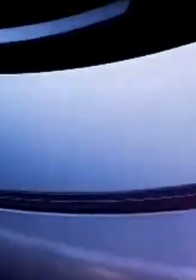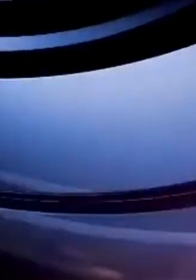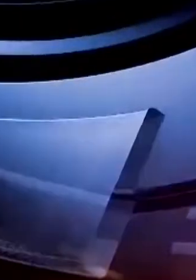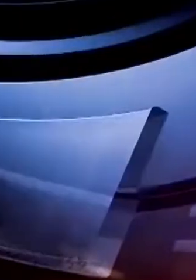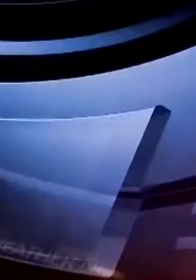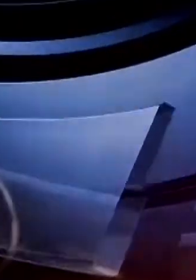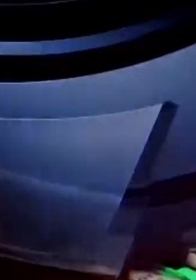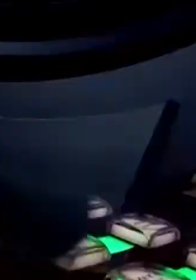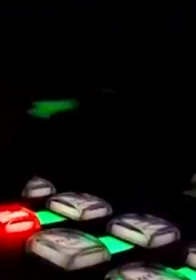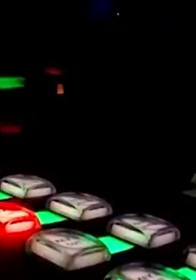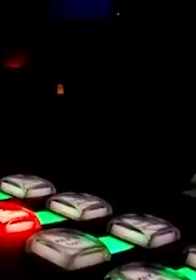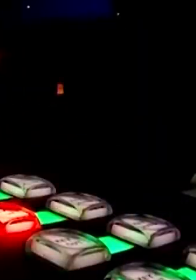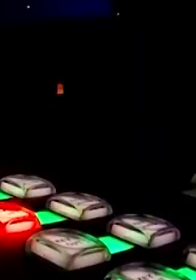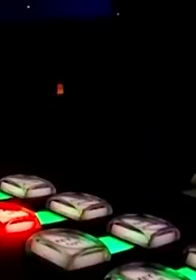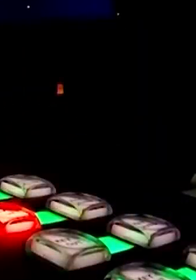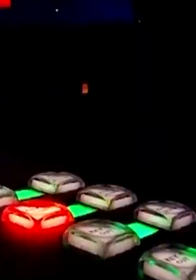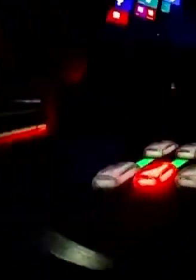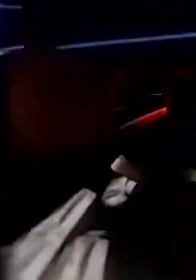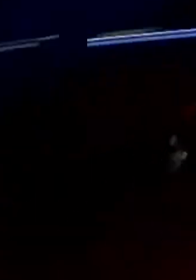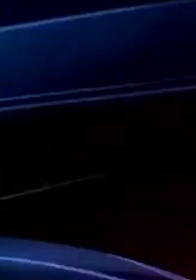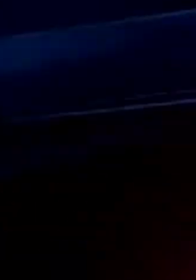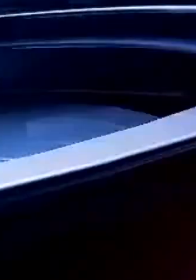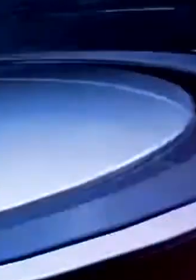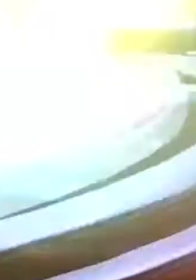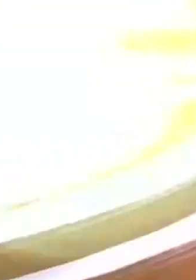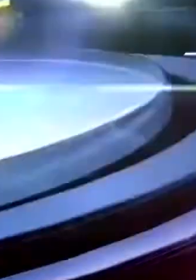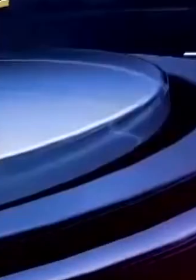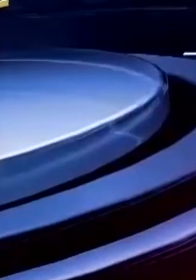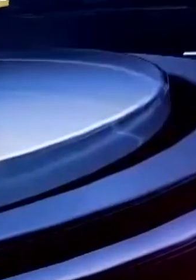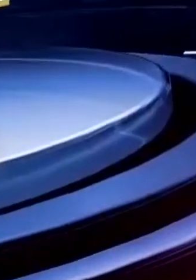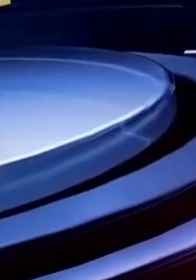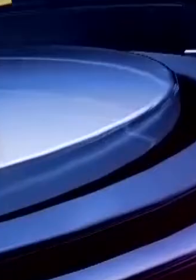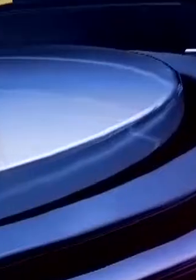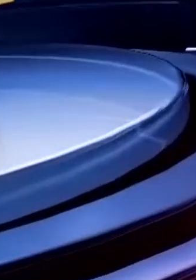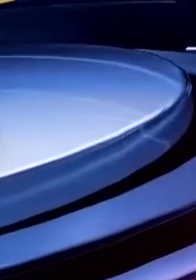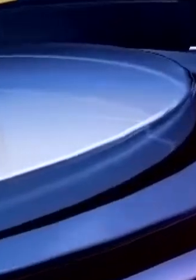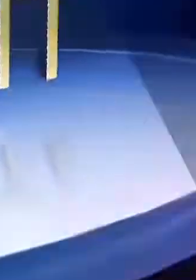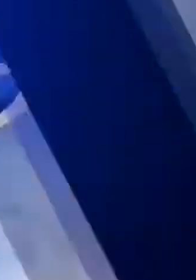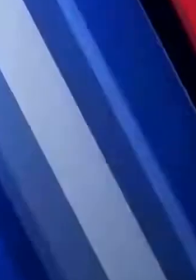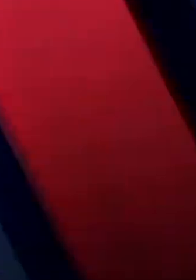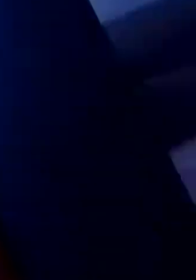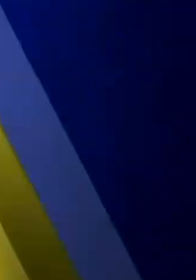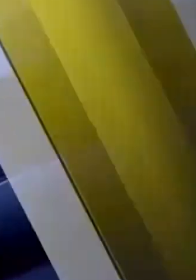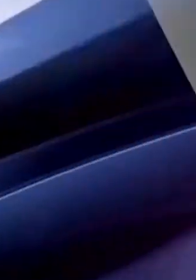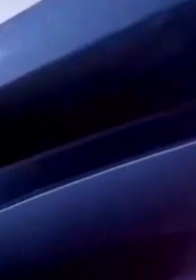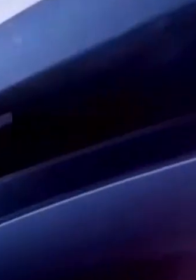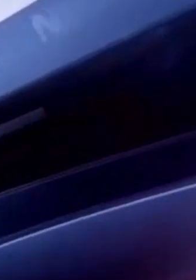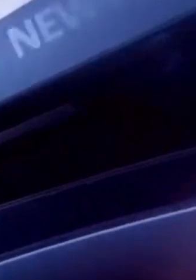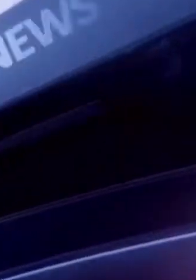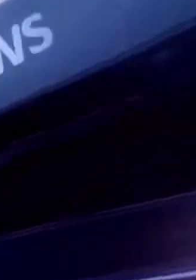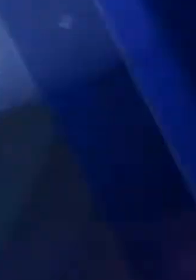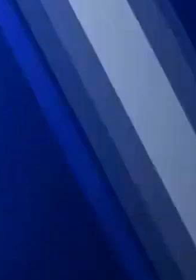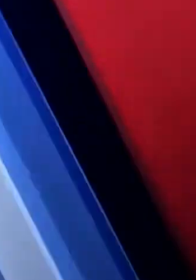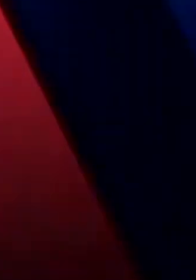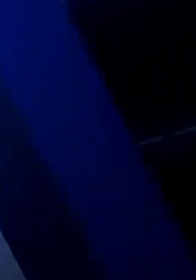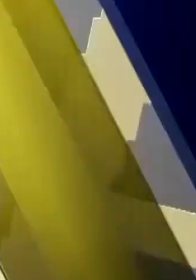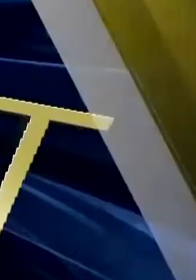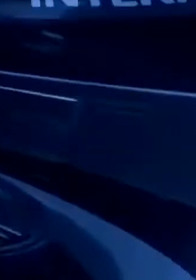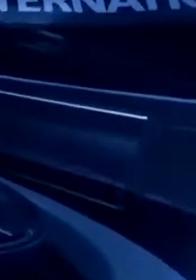Broadcasting from our studios in the Pine St. Michael, this is CBC News Night, starting now.